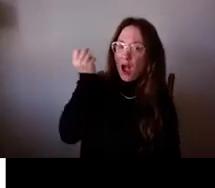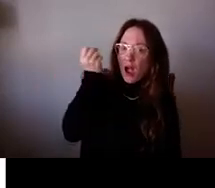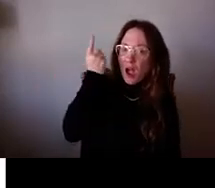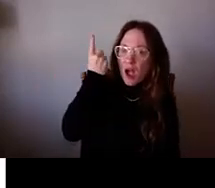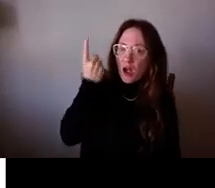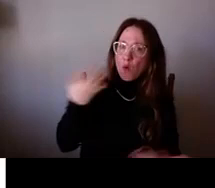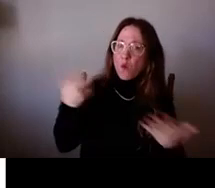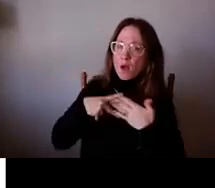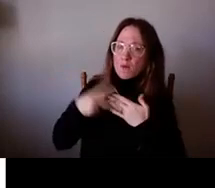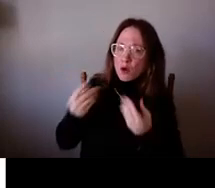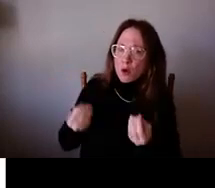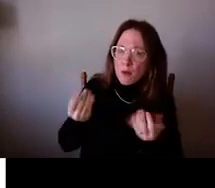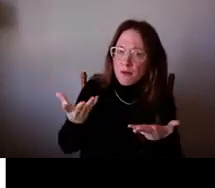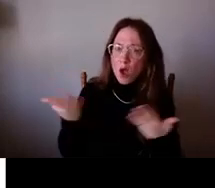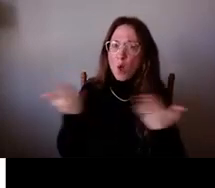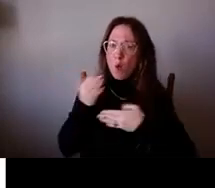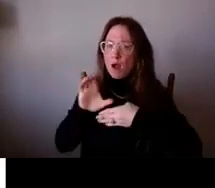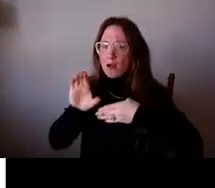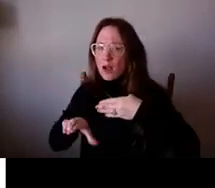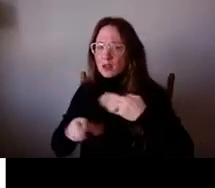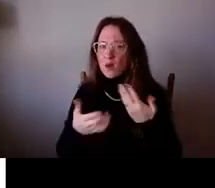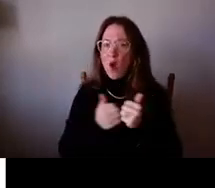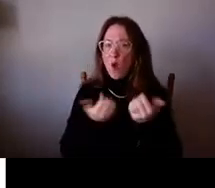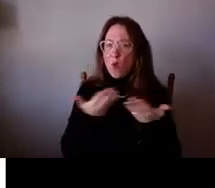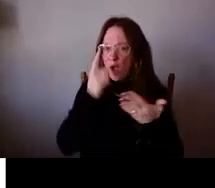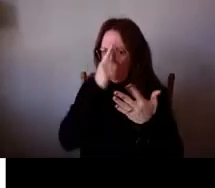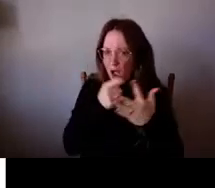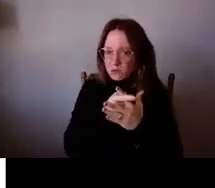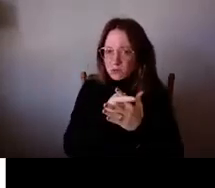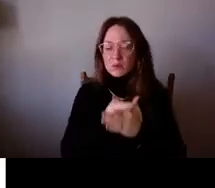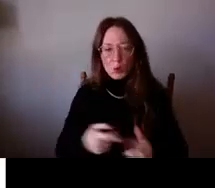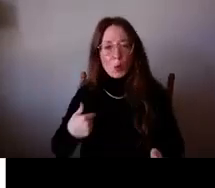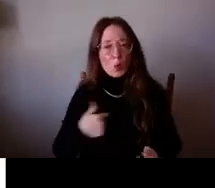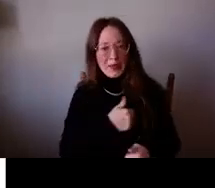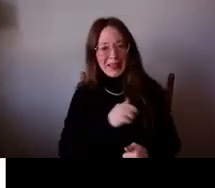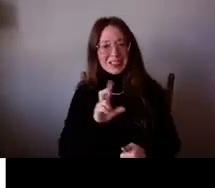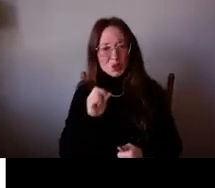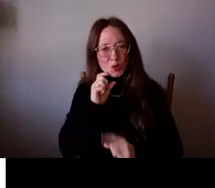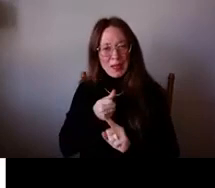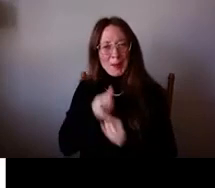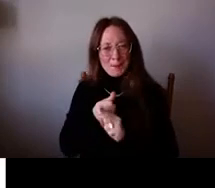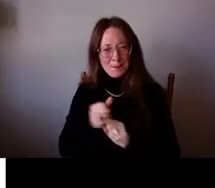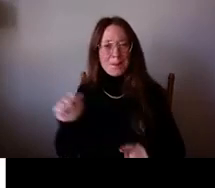also the outcomes, that we really make a significant difference in the lives of individuals with disabilities.